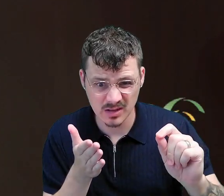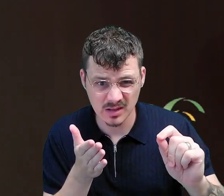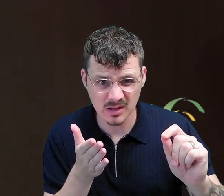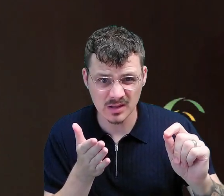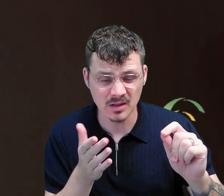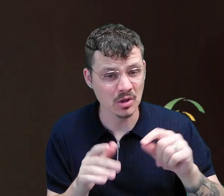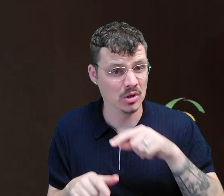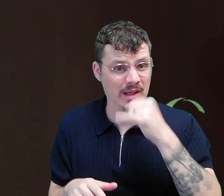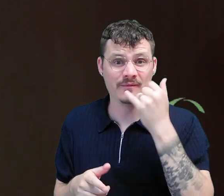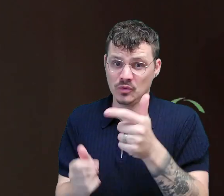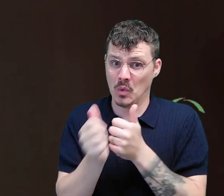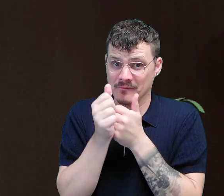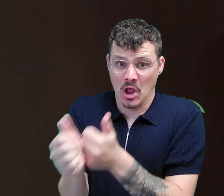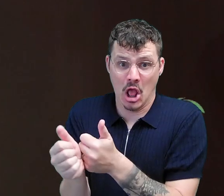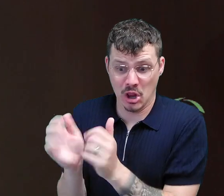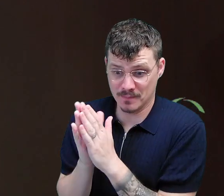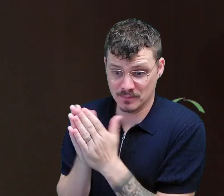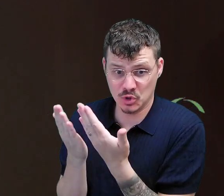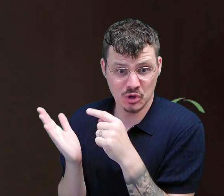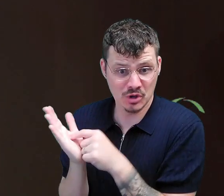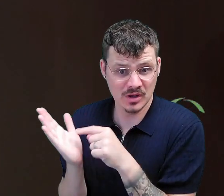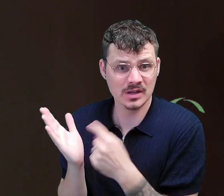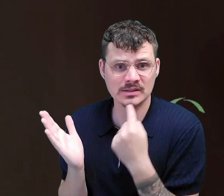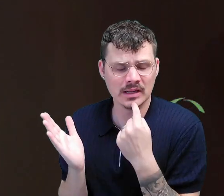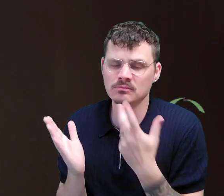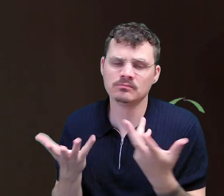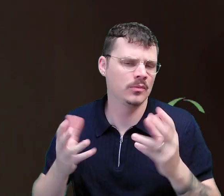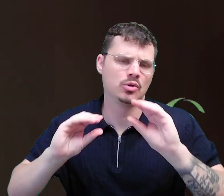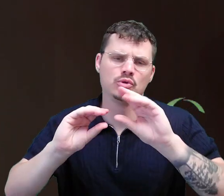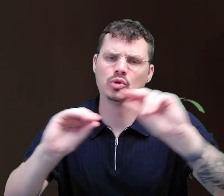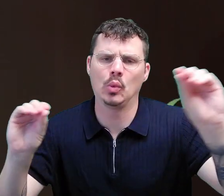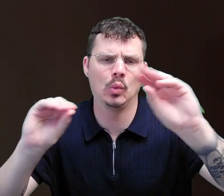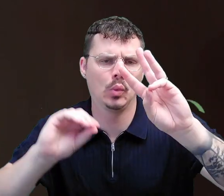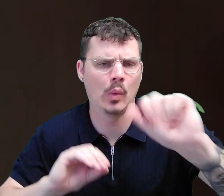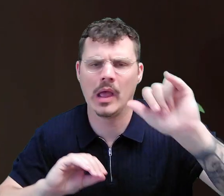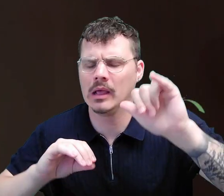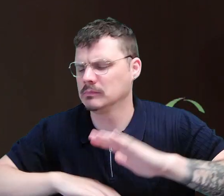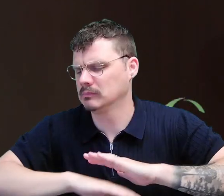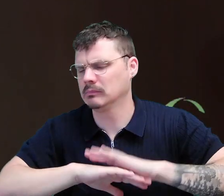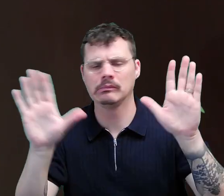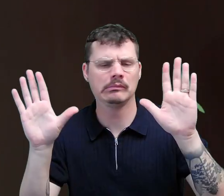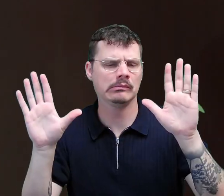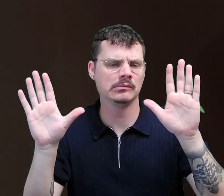Well, according to the books, there's no possibility.